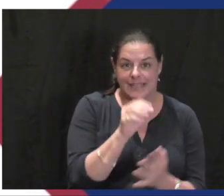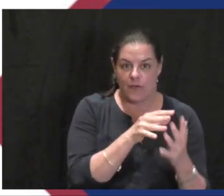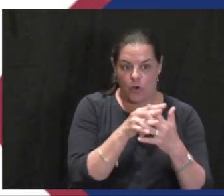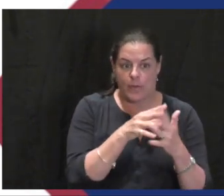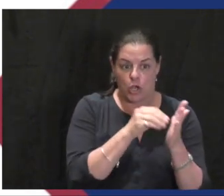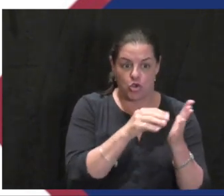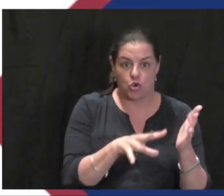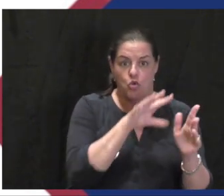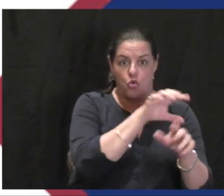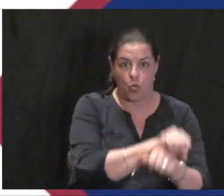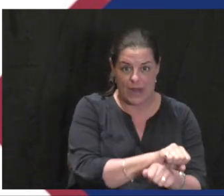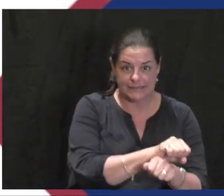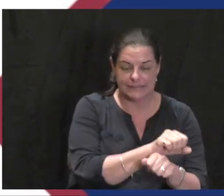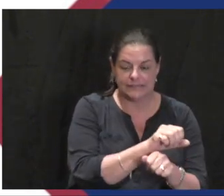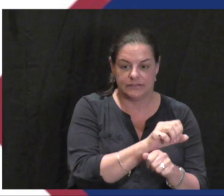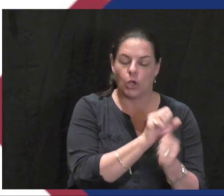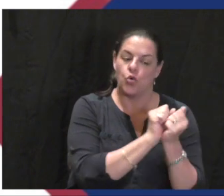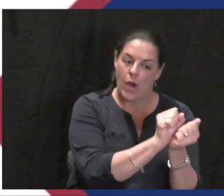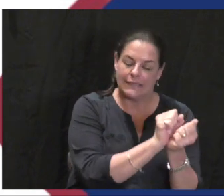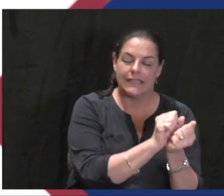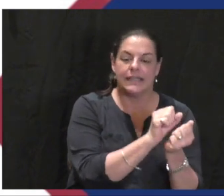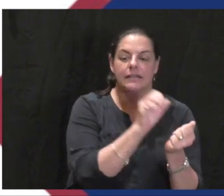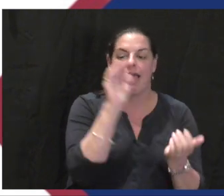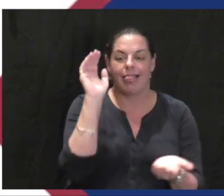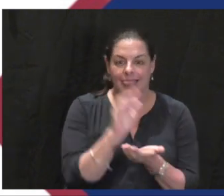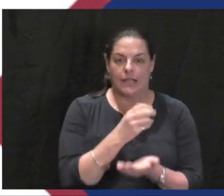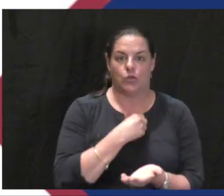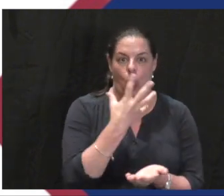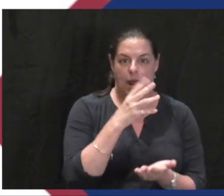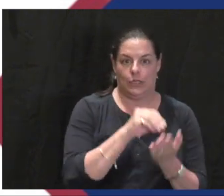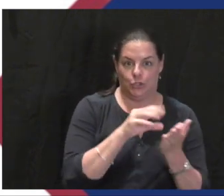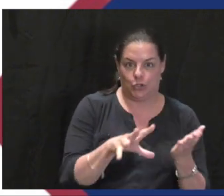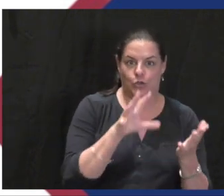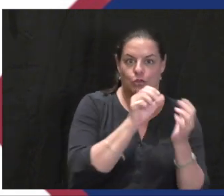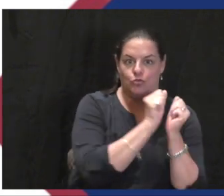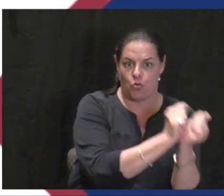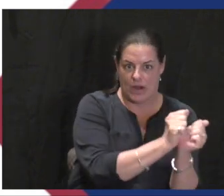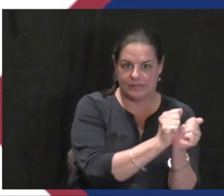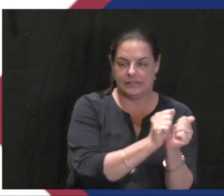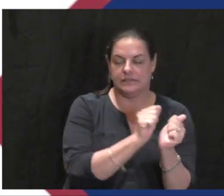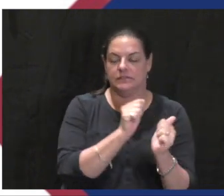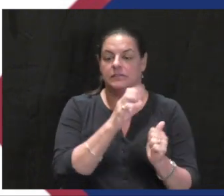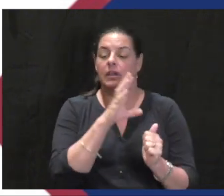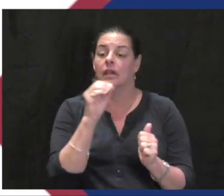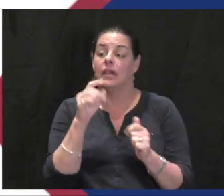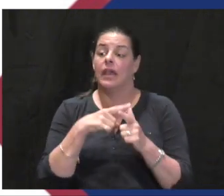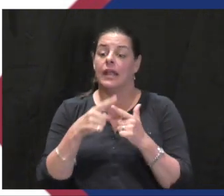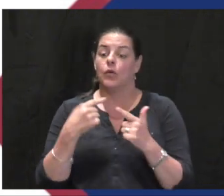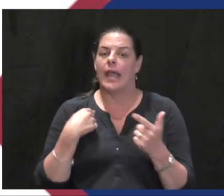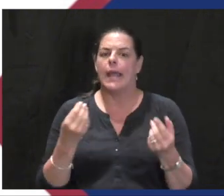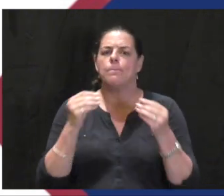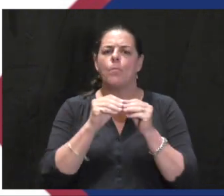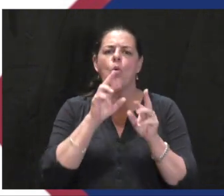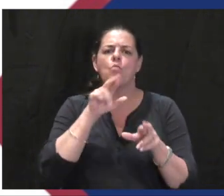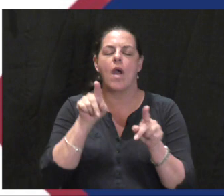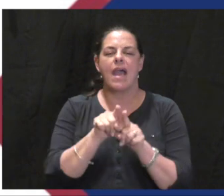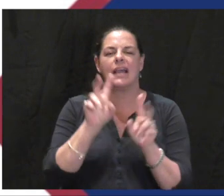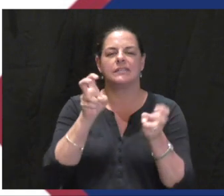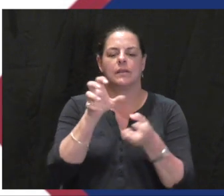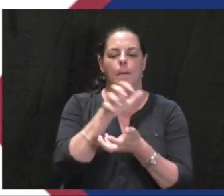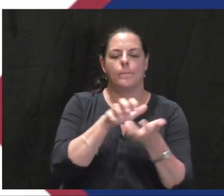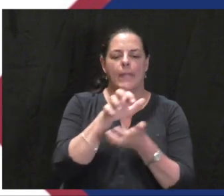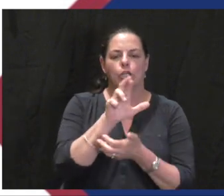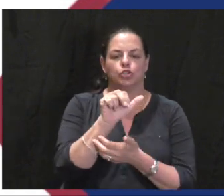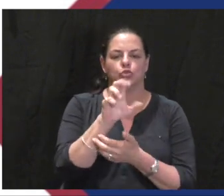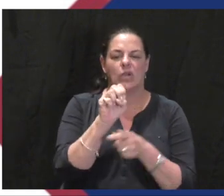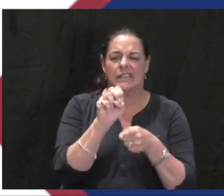arrested, fewer white students, and then we had more reported as mixed race. So I don't quite know what that means,